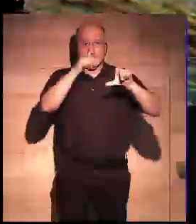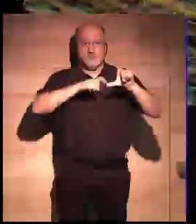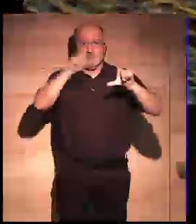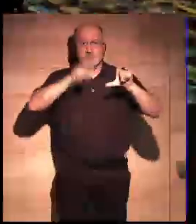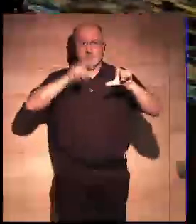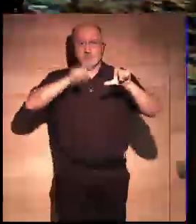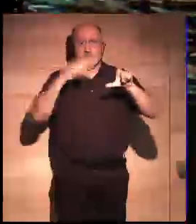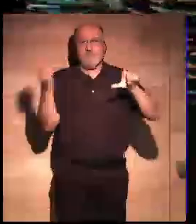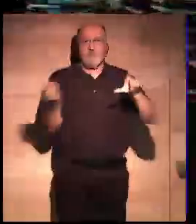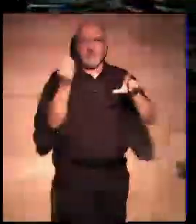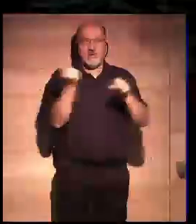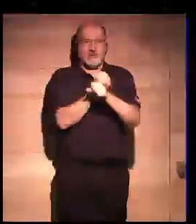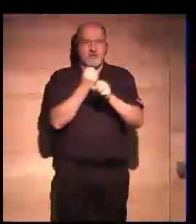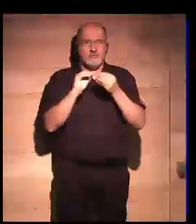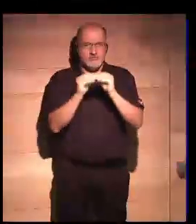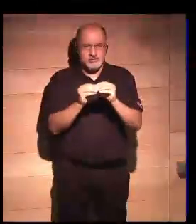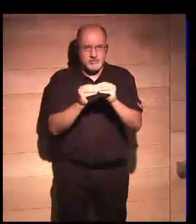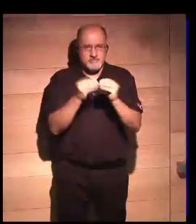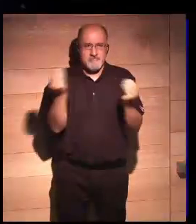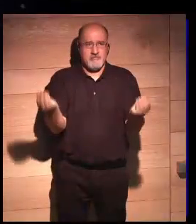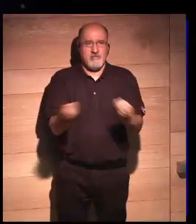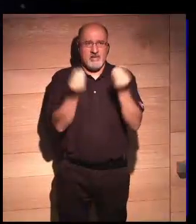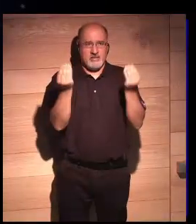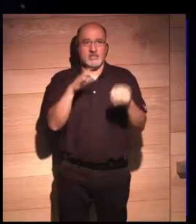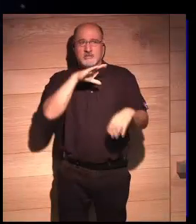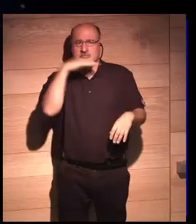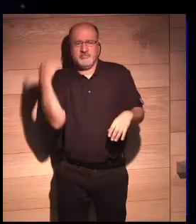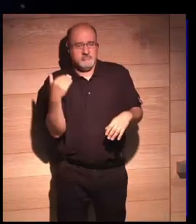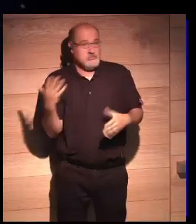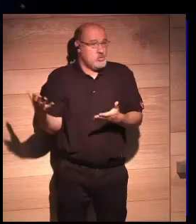do we use this data to refine the work?